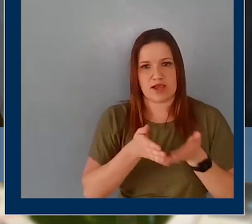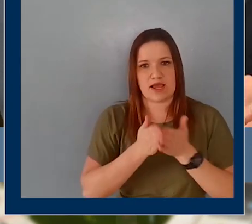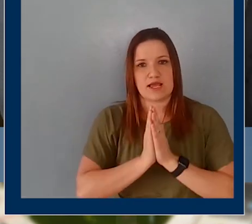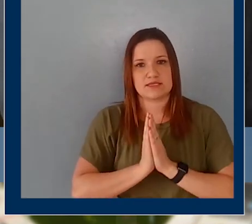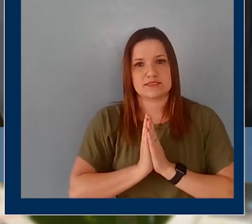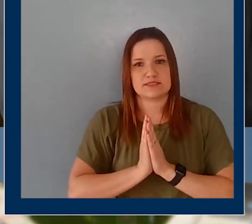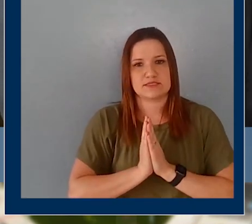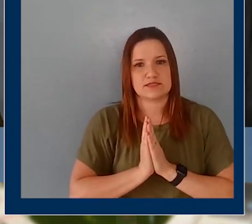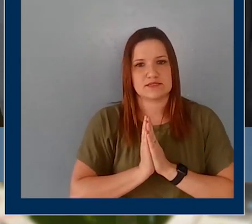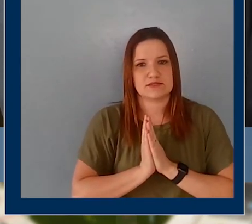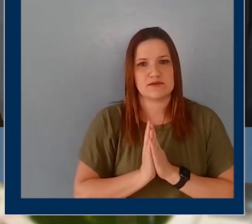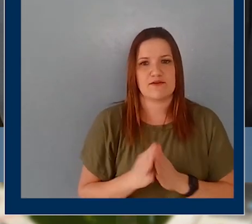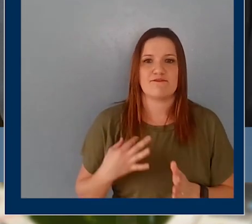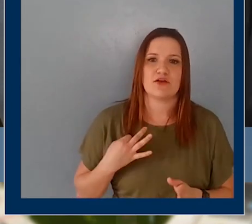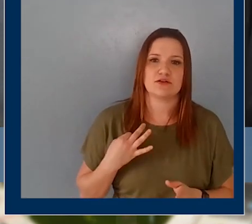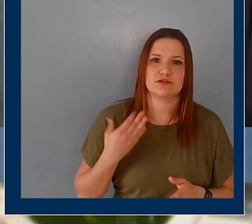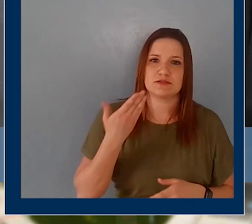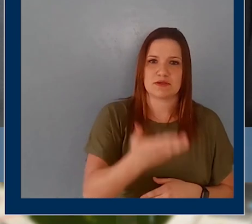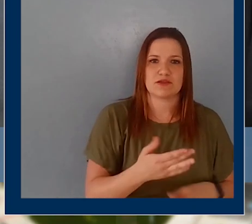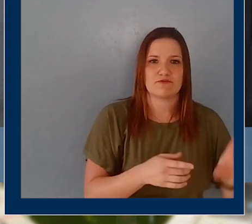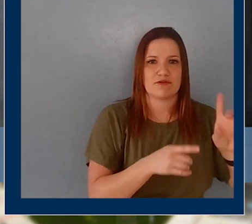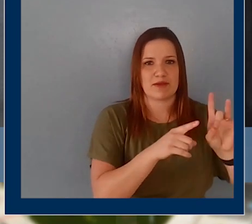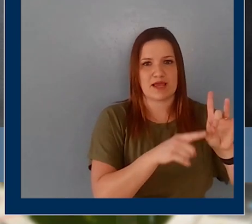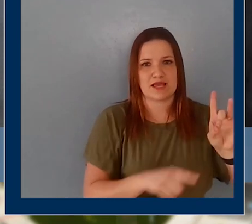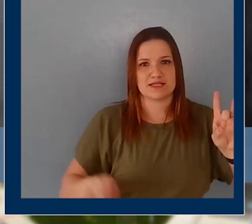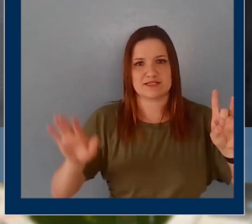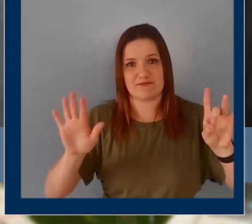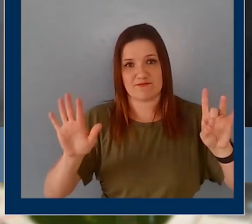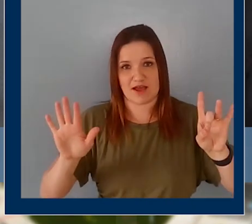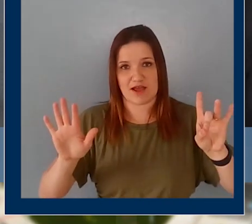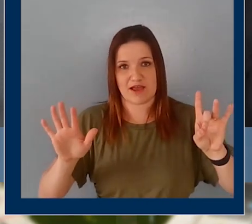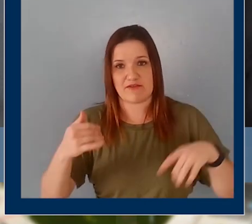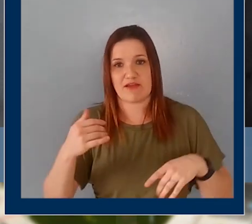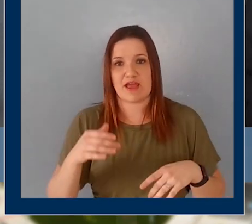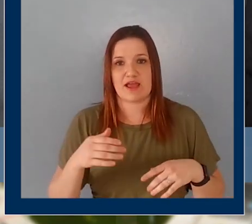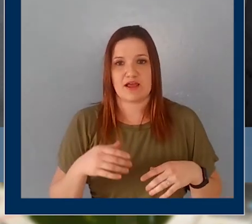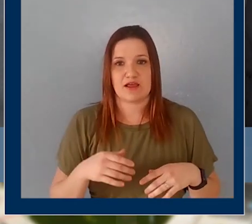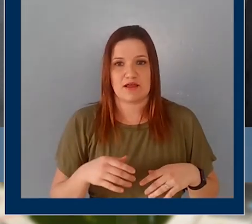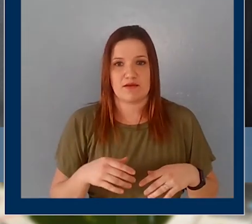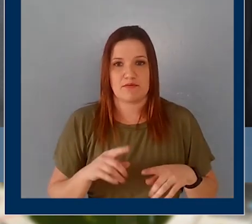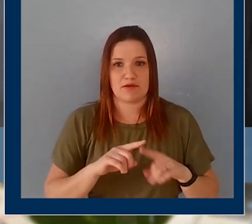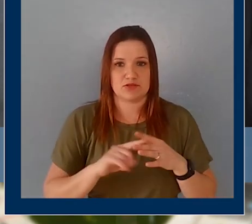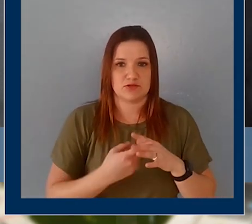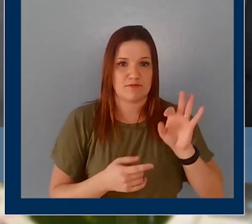volunteers. Again, that's all on that website. I think they're asking the volunteers to be there from 8 to 5,